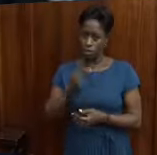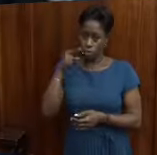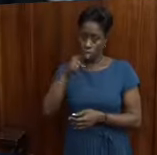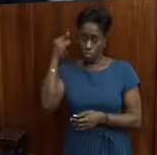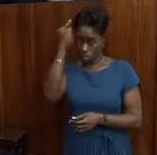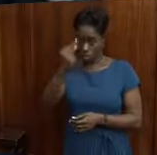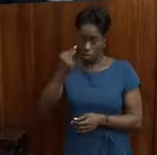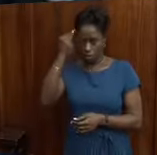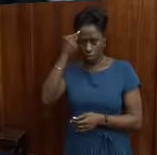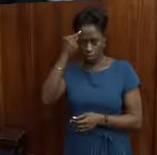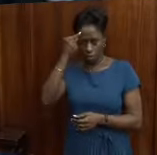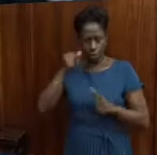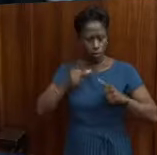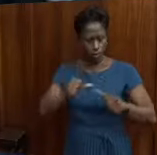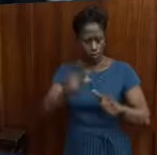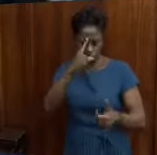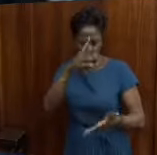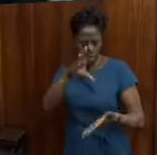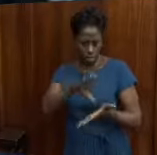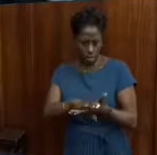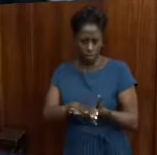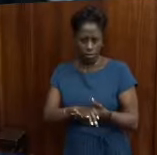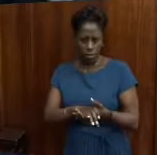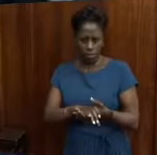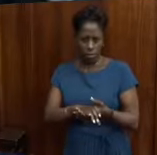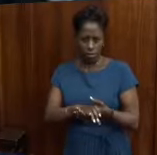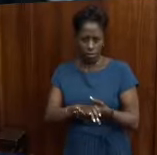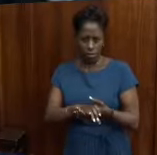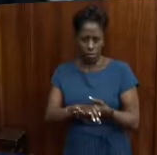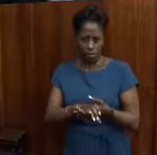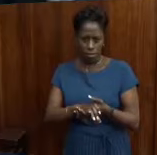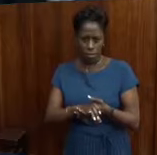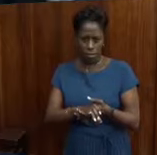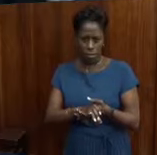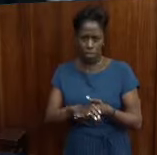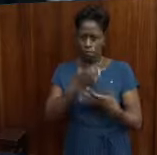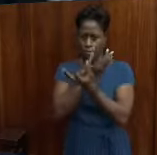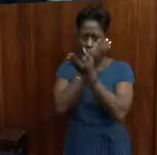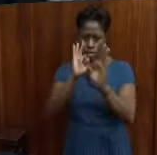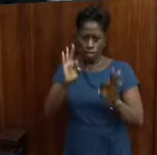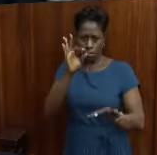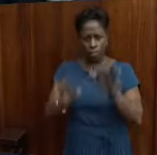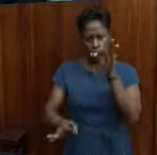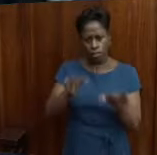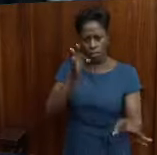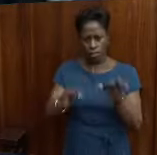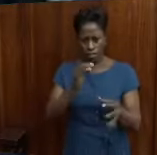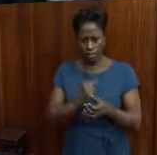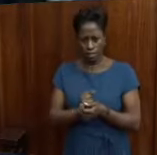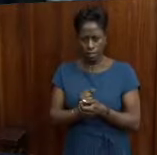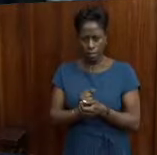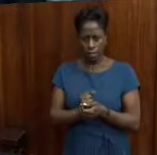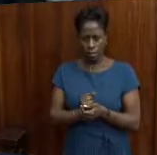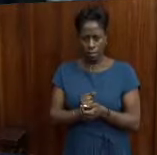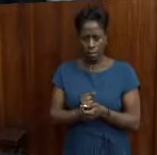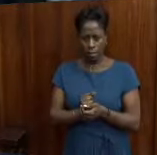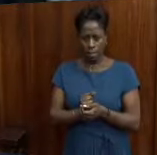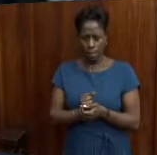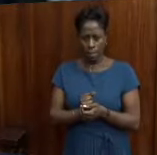on the shoulders of these leaders in their call for bread, freedom and justice, which echoed in the halls of the trade union